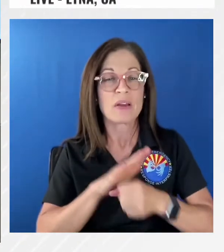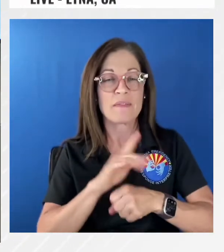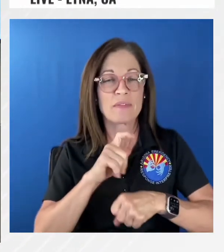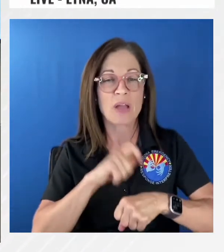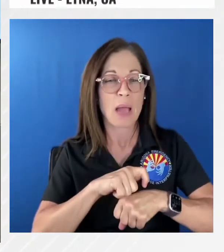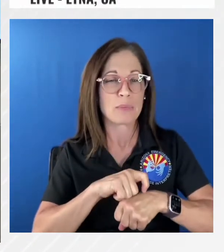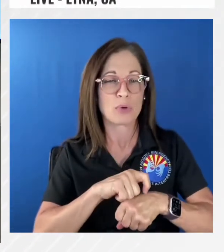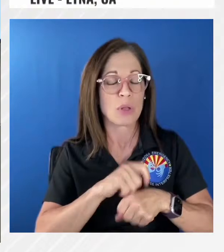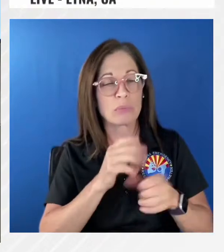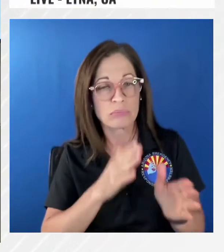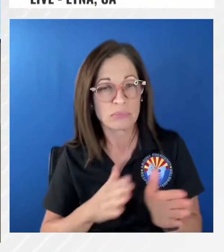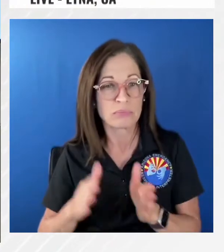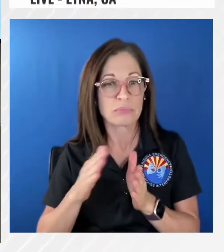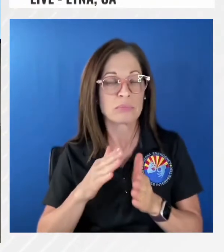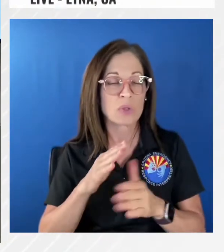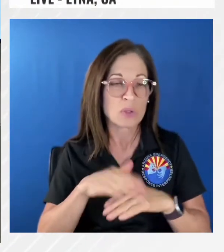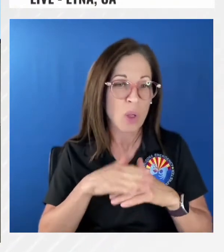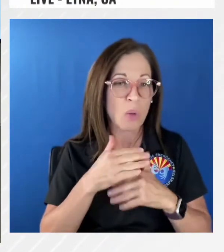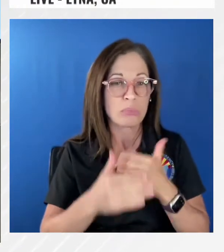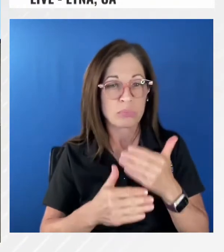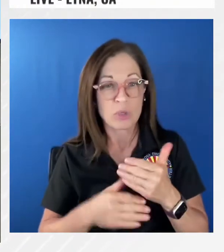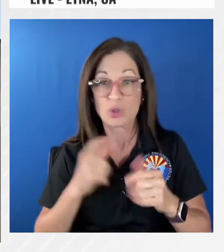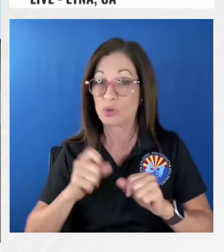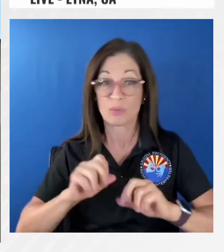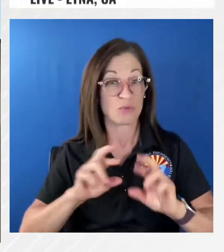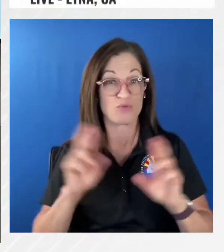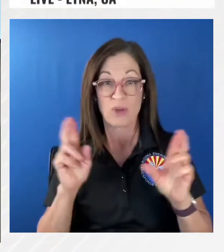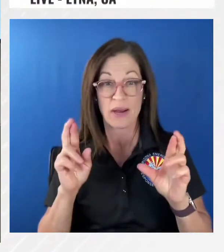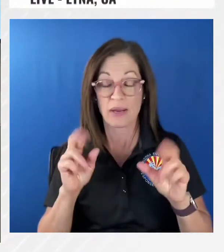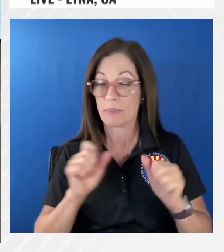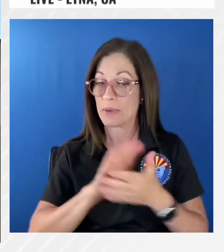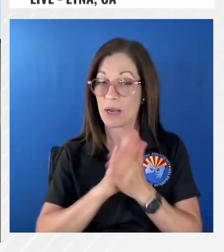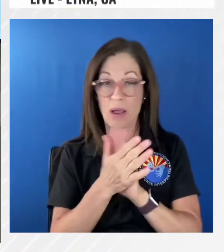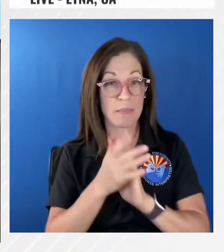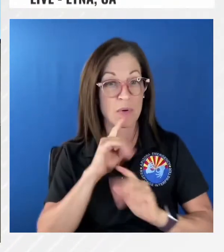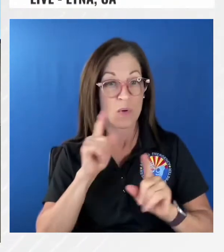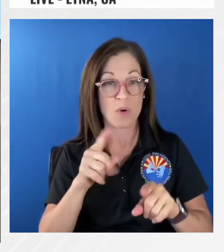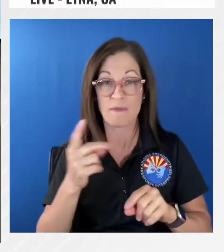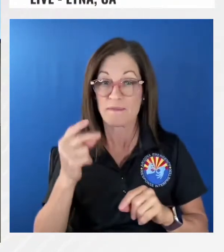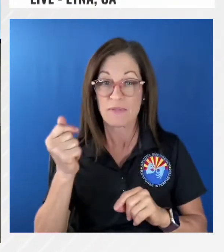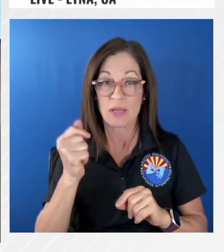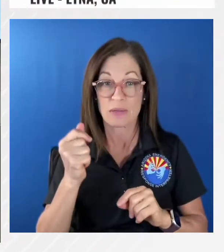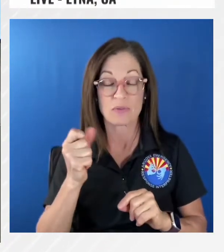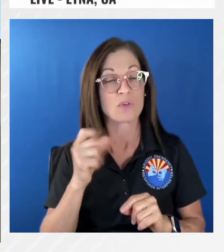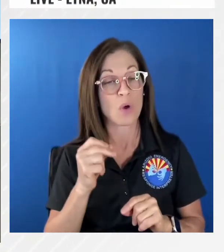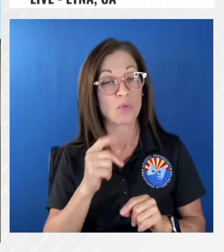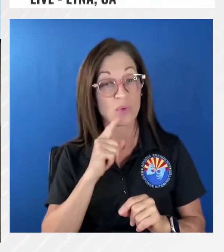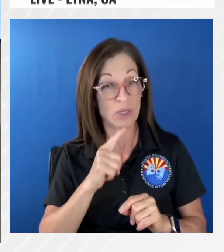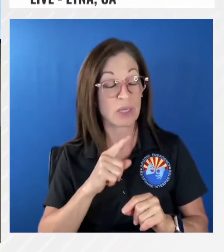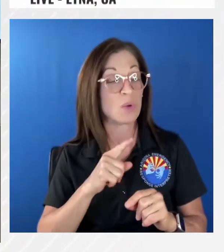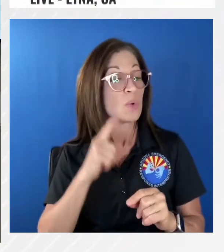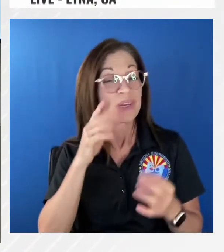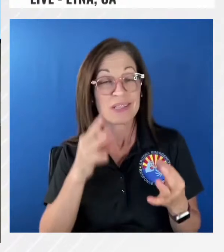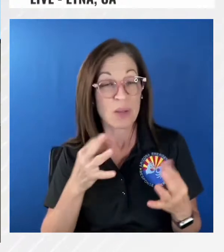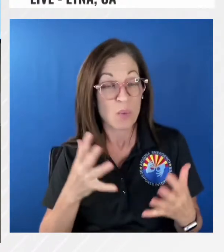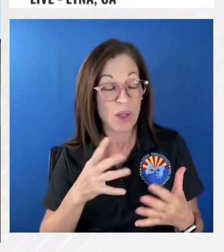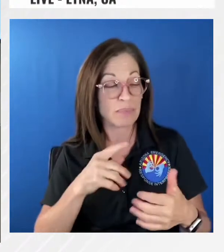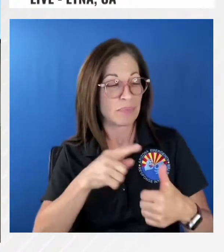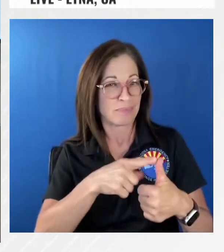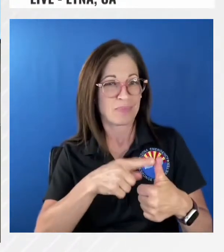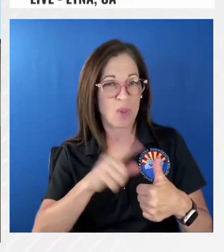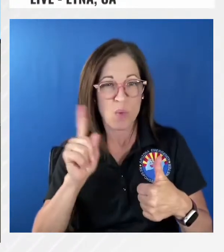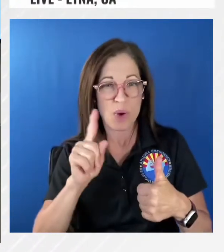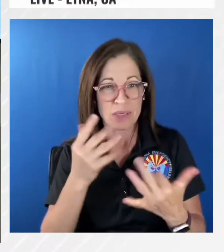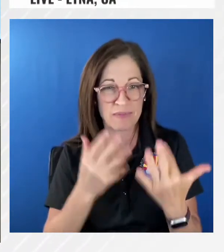be, it's basically get ready. It could change into an order. So it really is about where is the fire, what is it doing, and what is